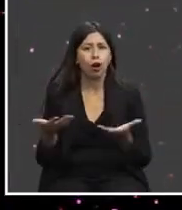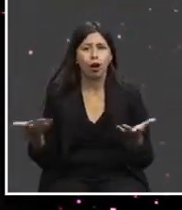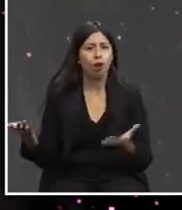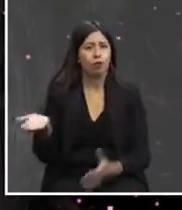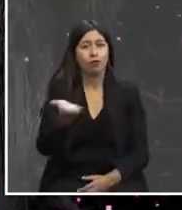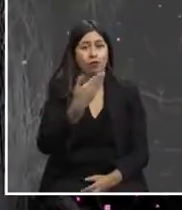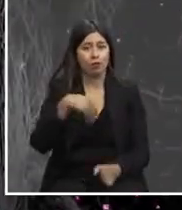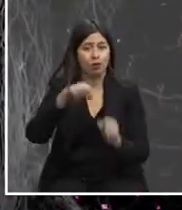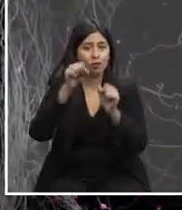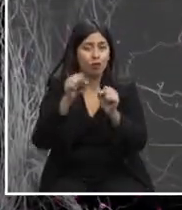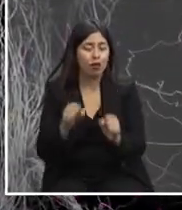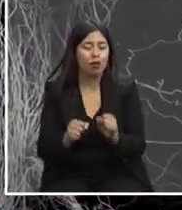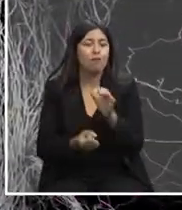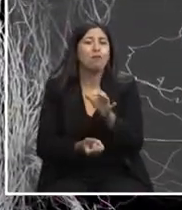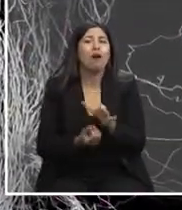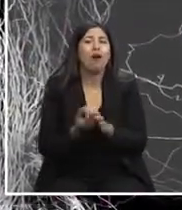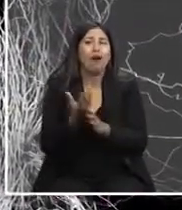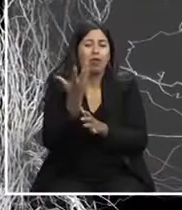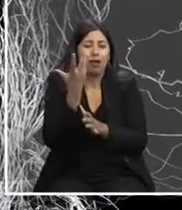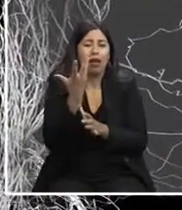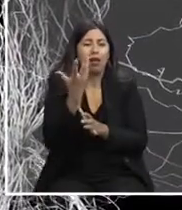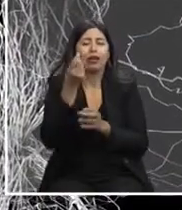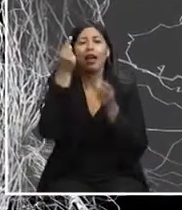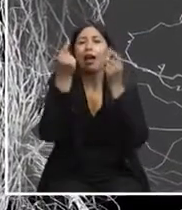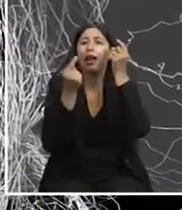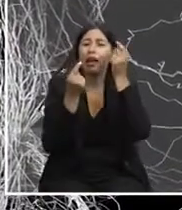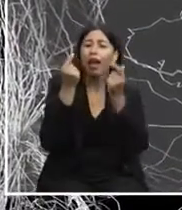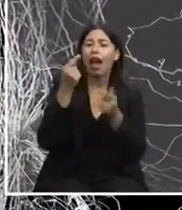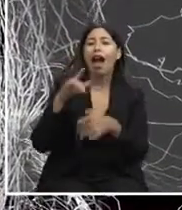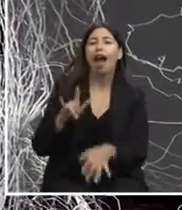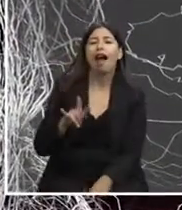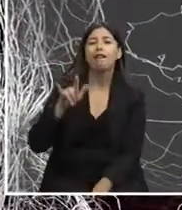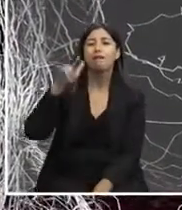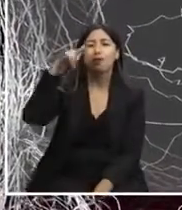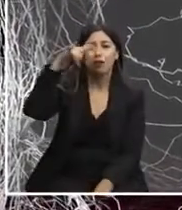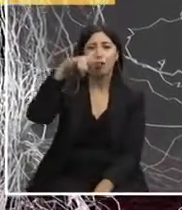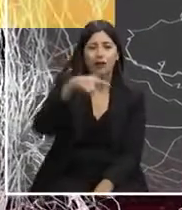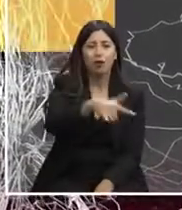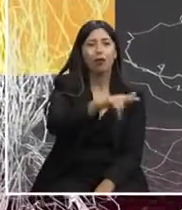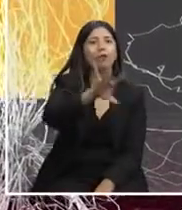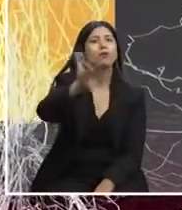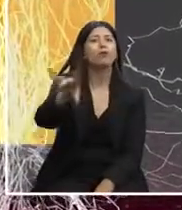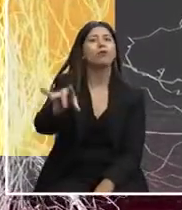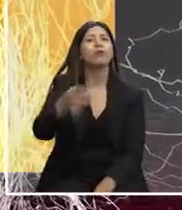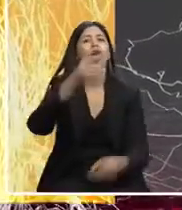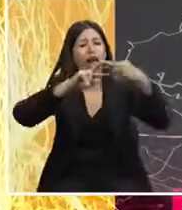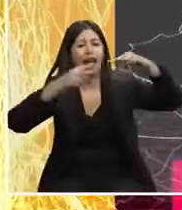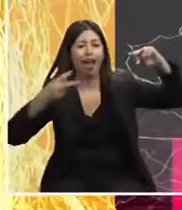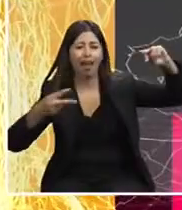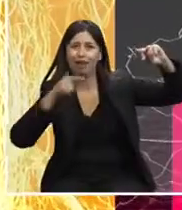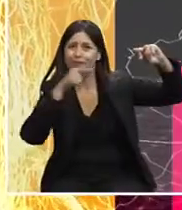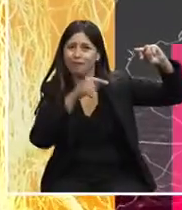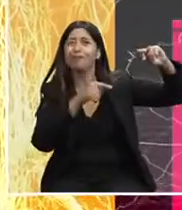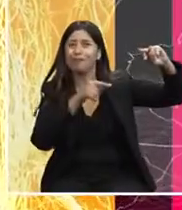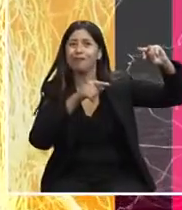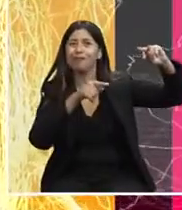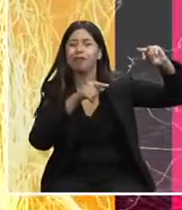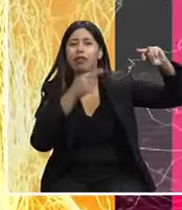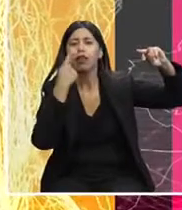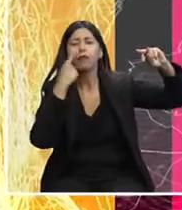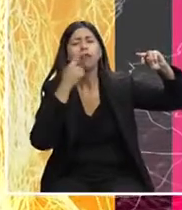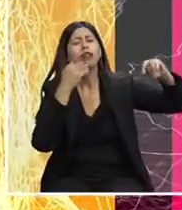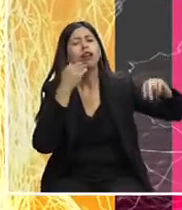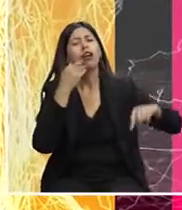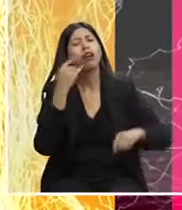at the same time, stupid enough to use most of their power to extract fuels from the ground that are